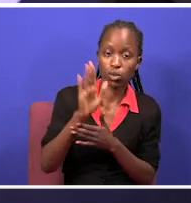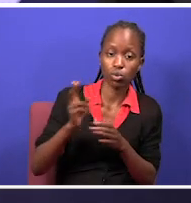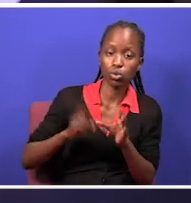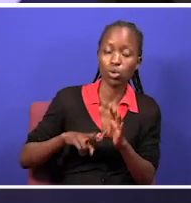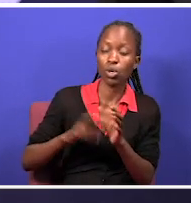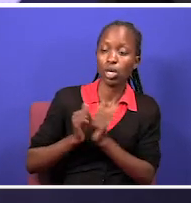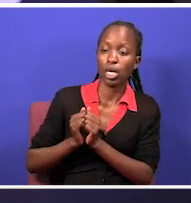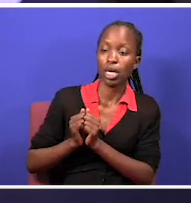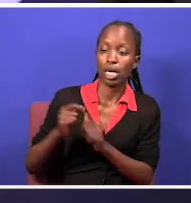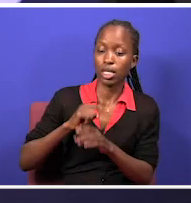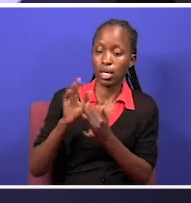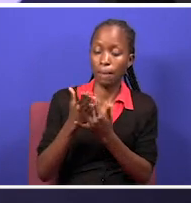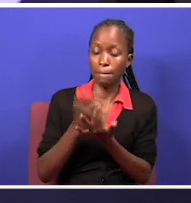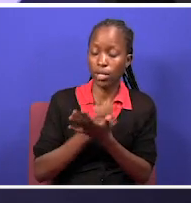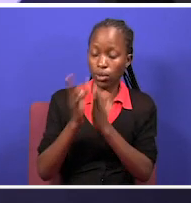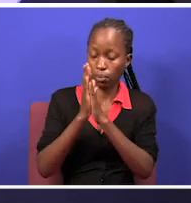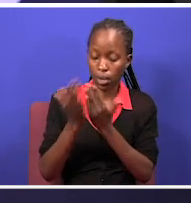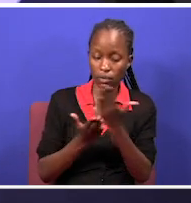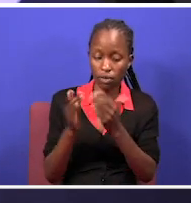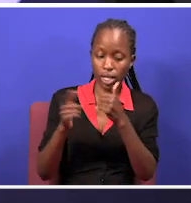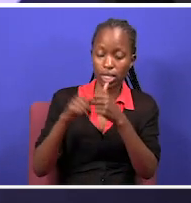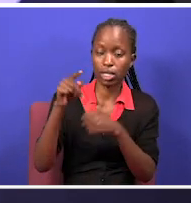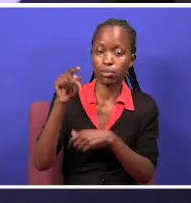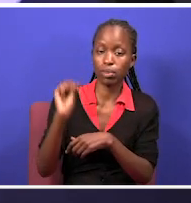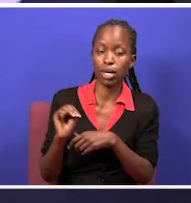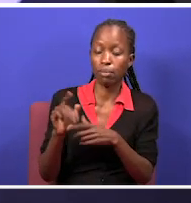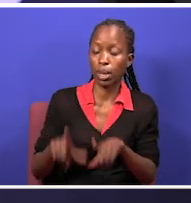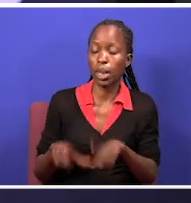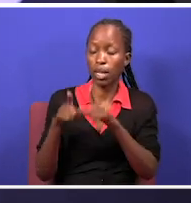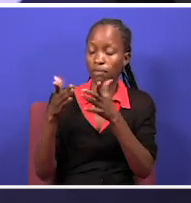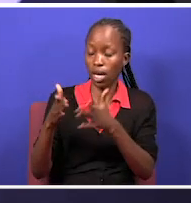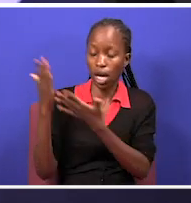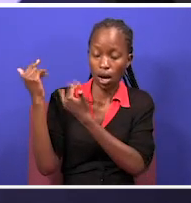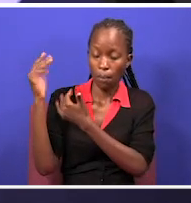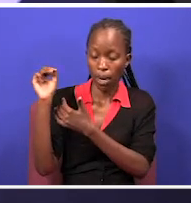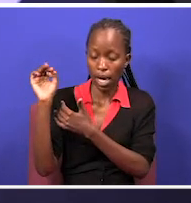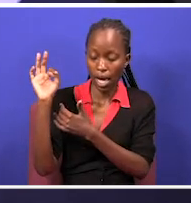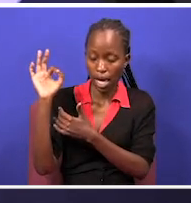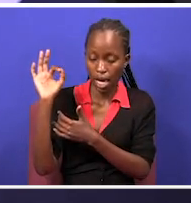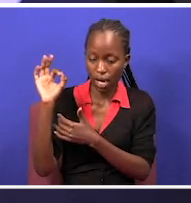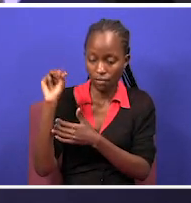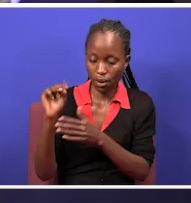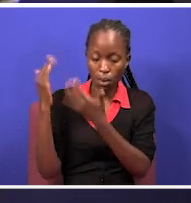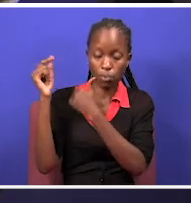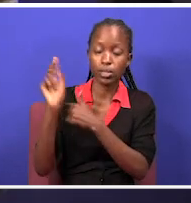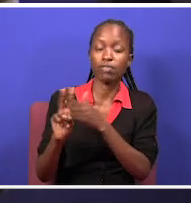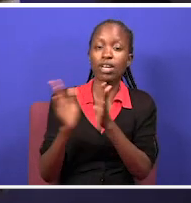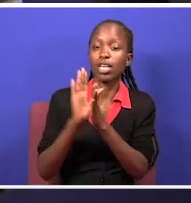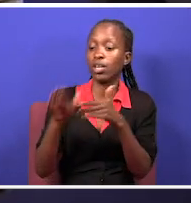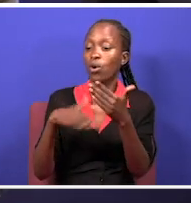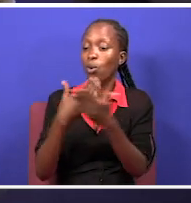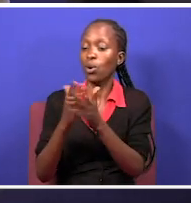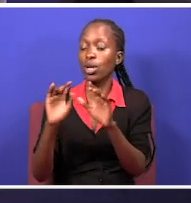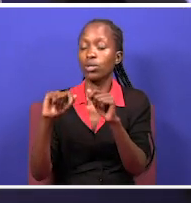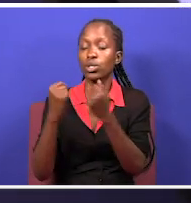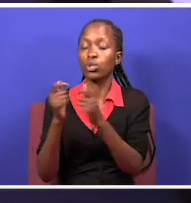with us in our midweek prayer service at 6 p.m. live here on Hope FM, Hope TV, and all our CITAM Church